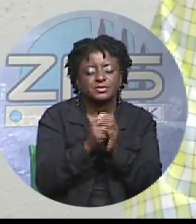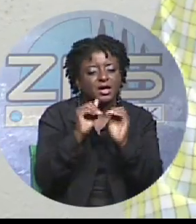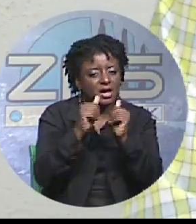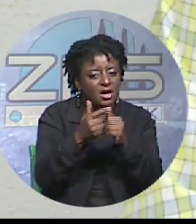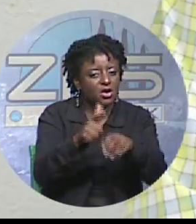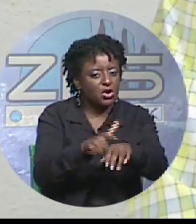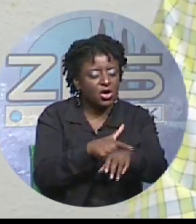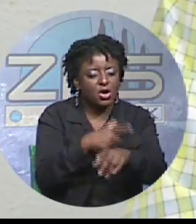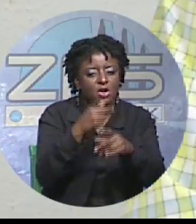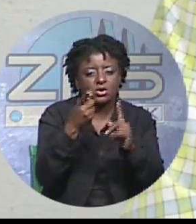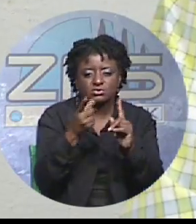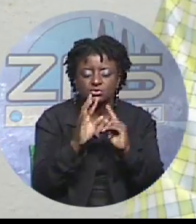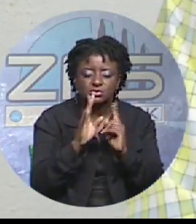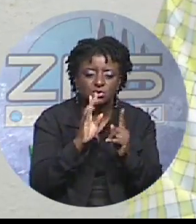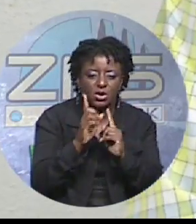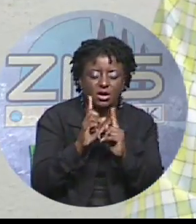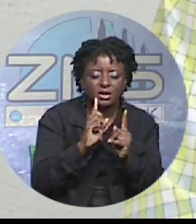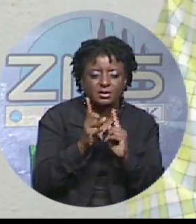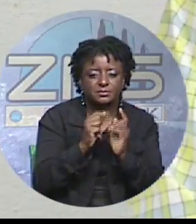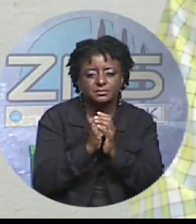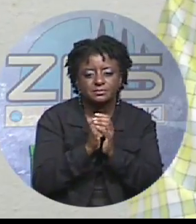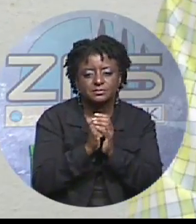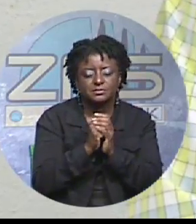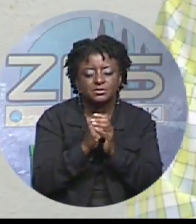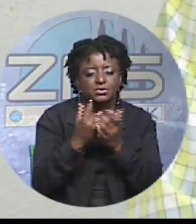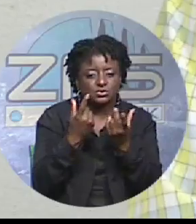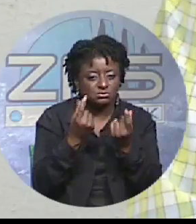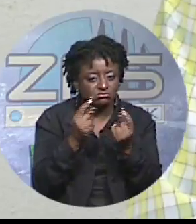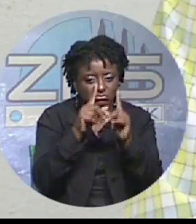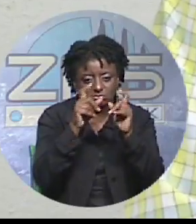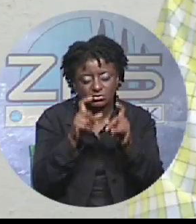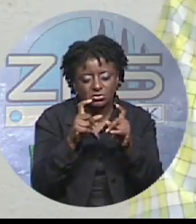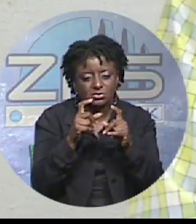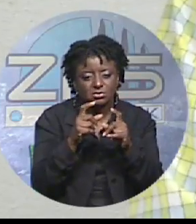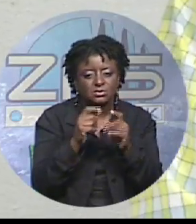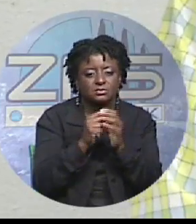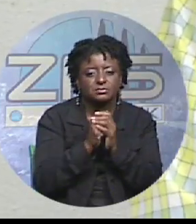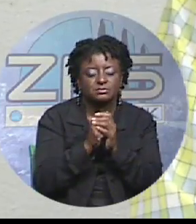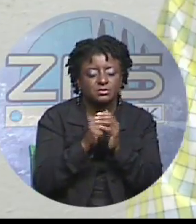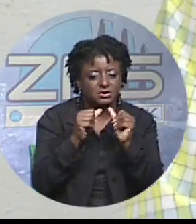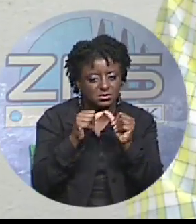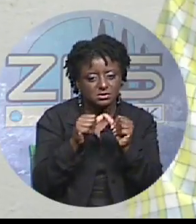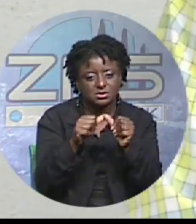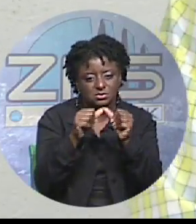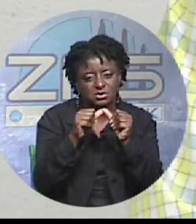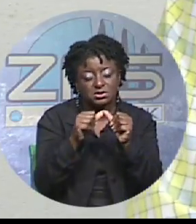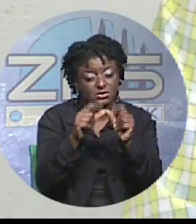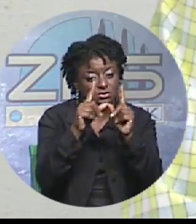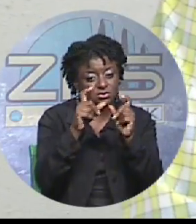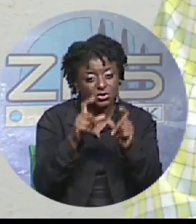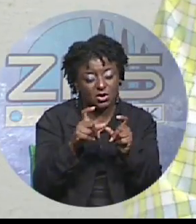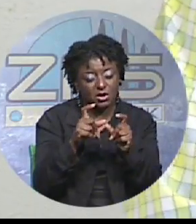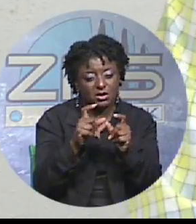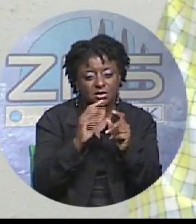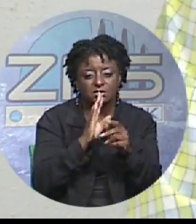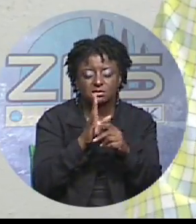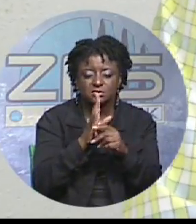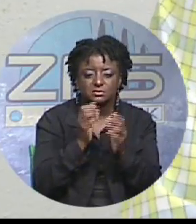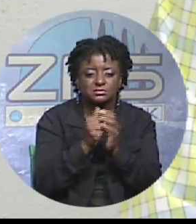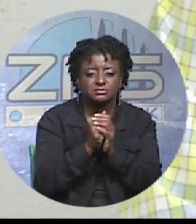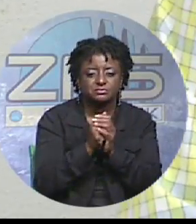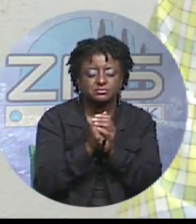you talk? You talk until the birds come home? there has to be